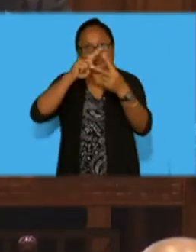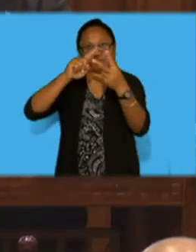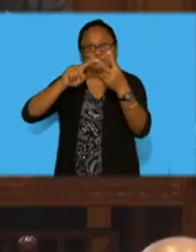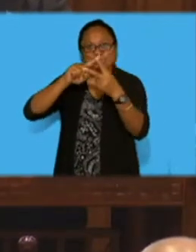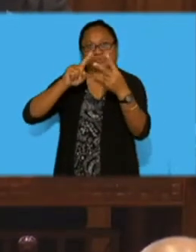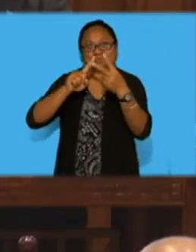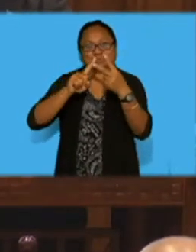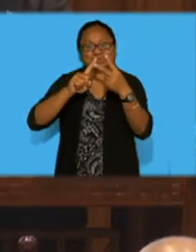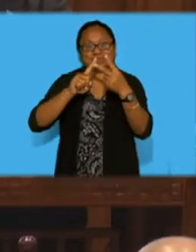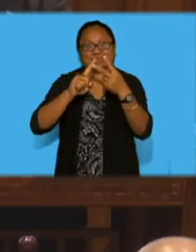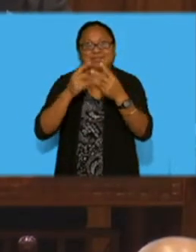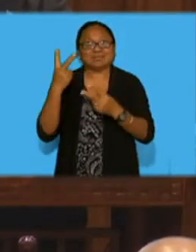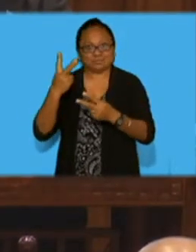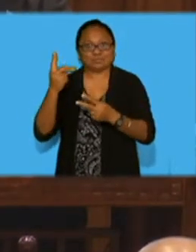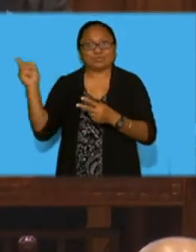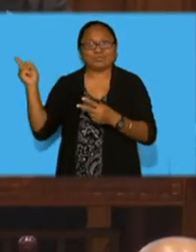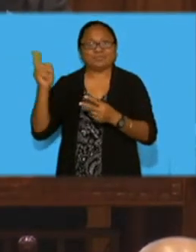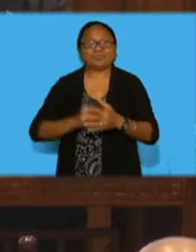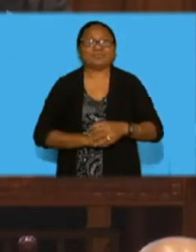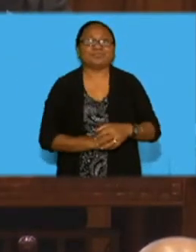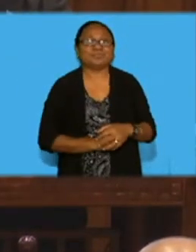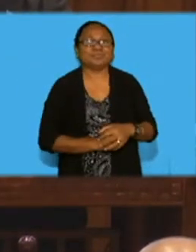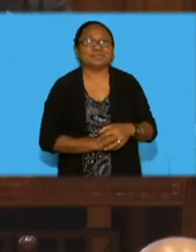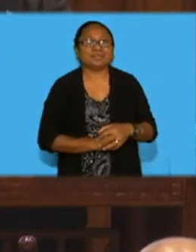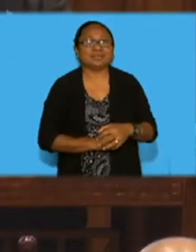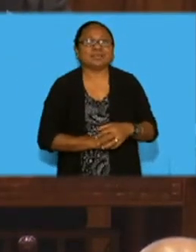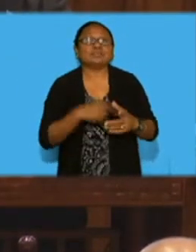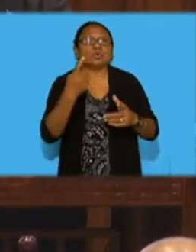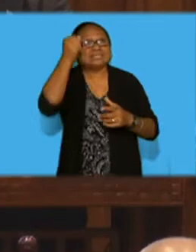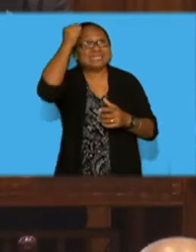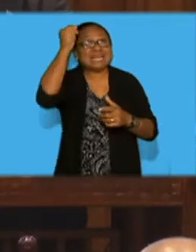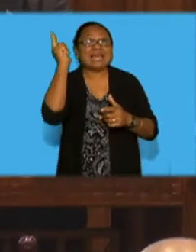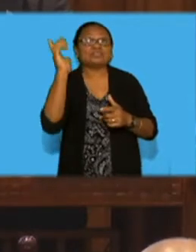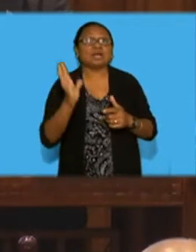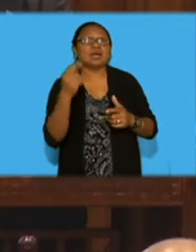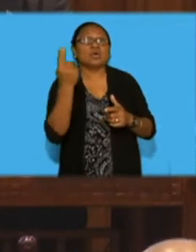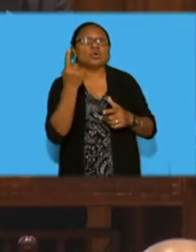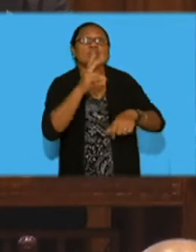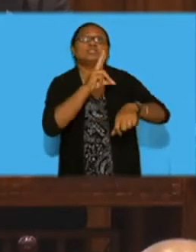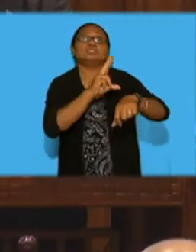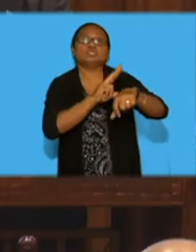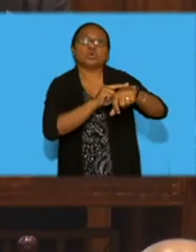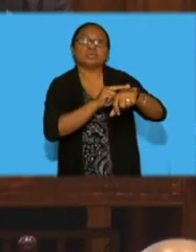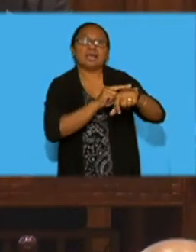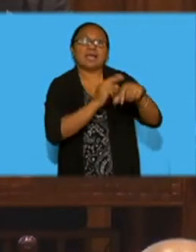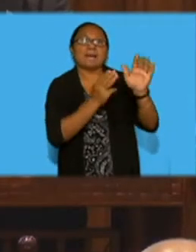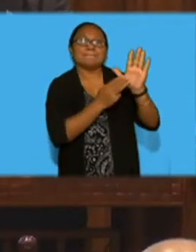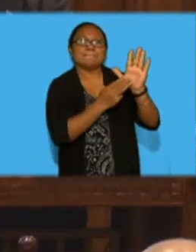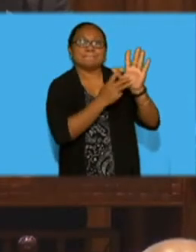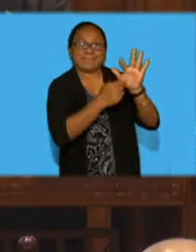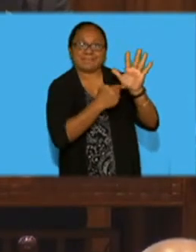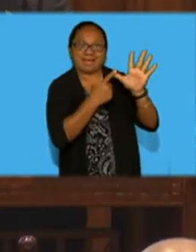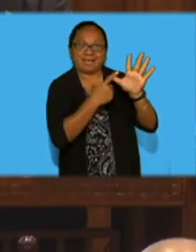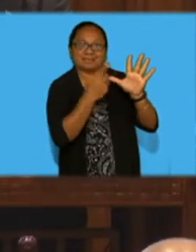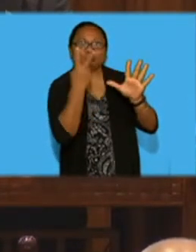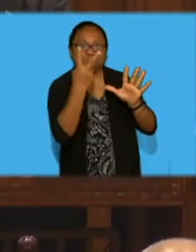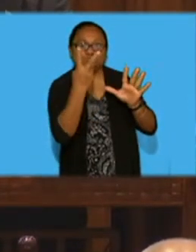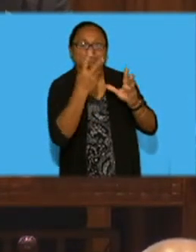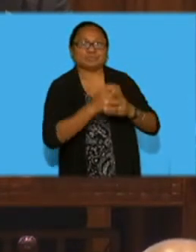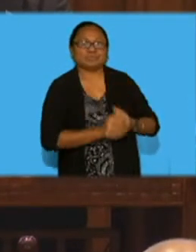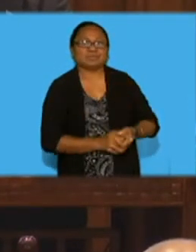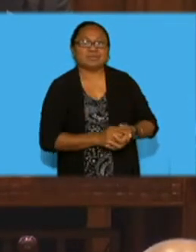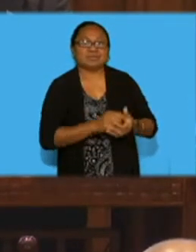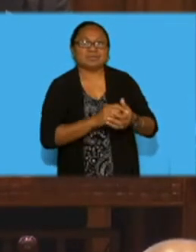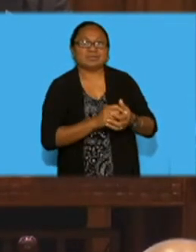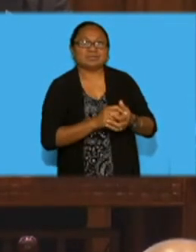Prakash, under the supervision of their senior lecturer, Dr. Utkal Mehta. Madam Speaker, the